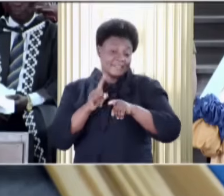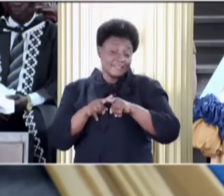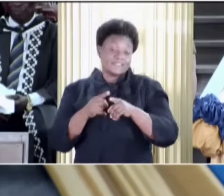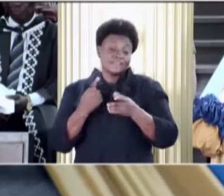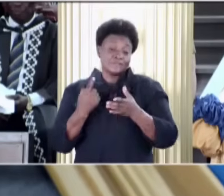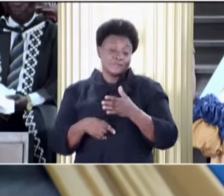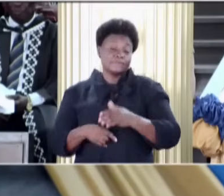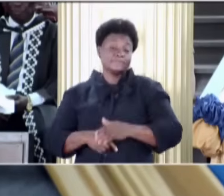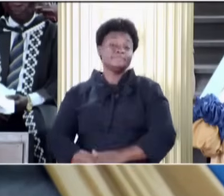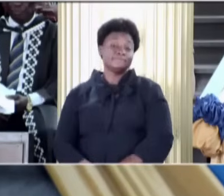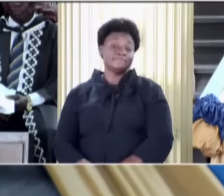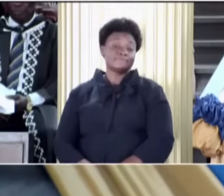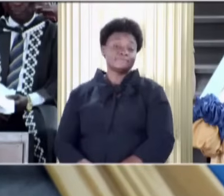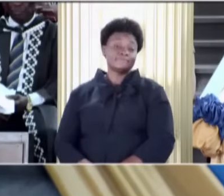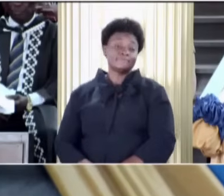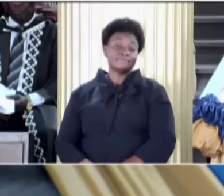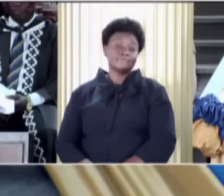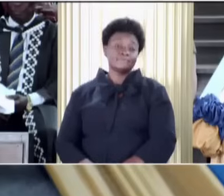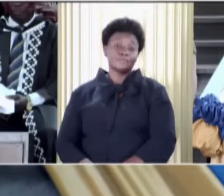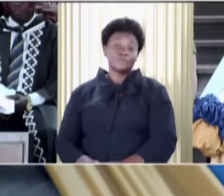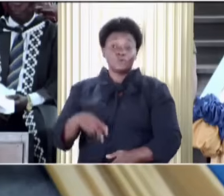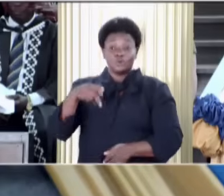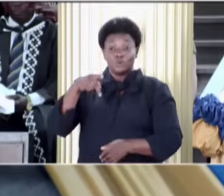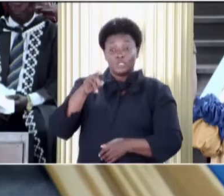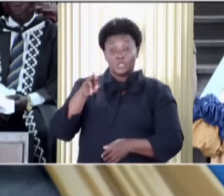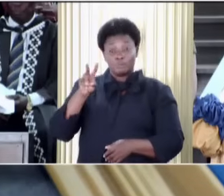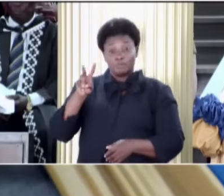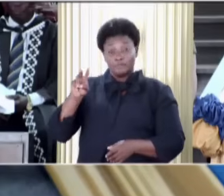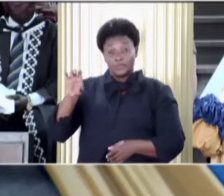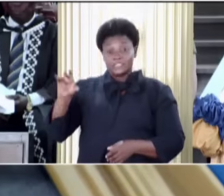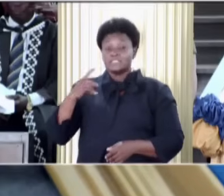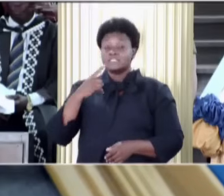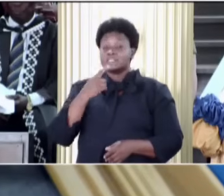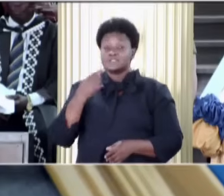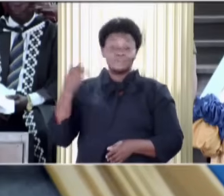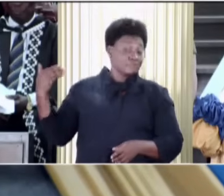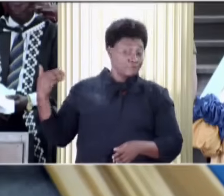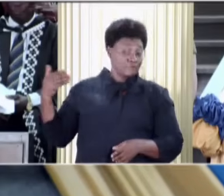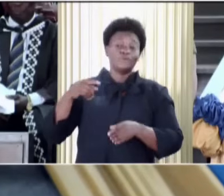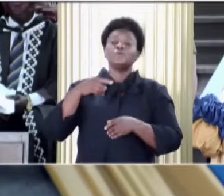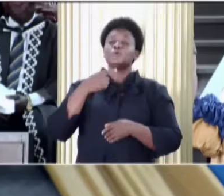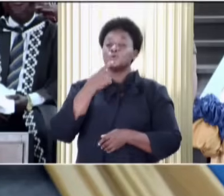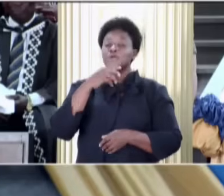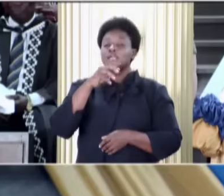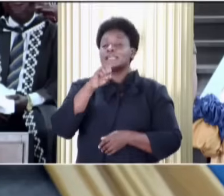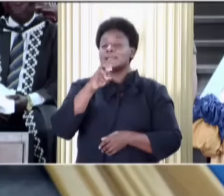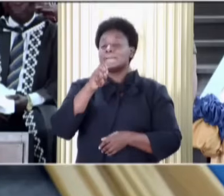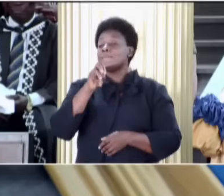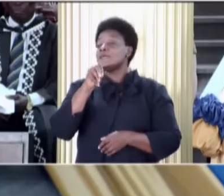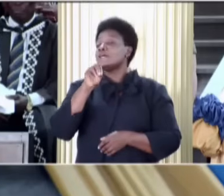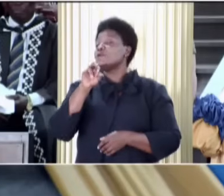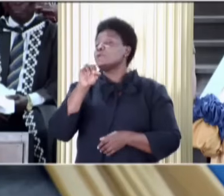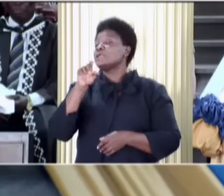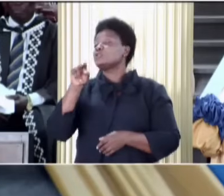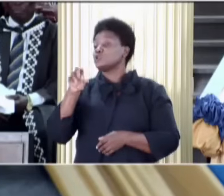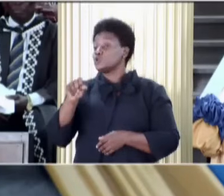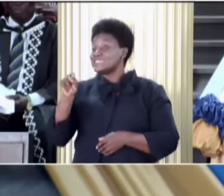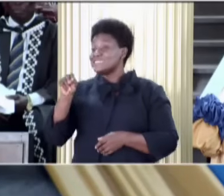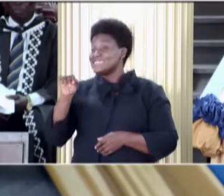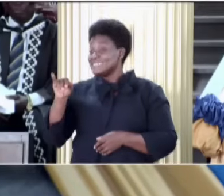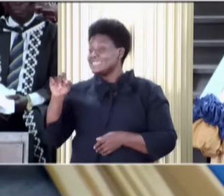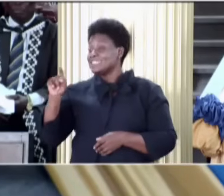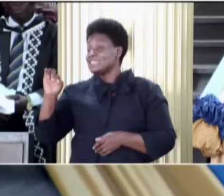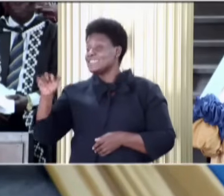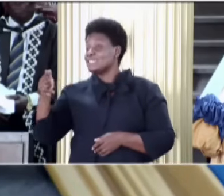few. Former Vice Chancellor Emeritus Professor Clifford Niboy Tego, the Pro-Vice Chancellor